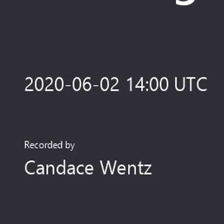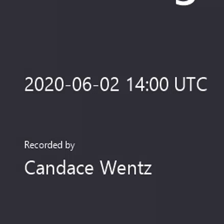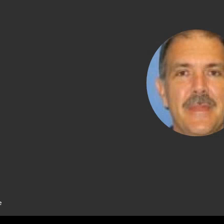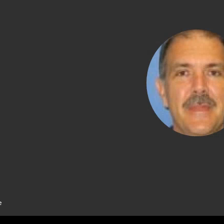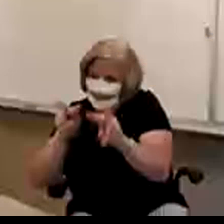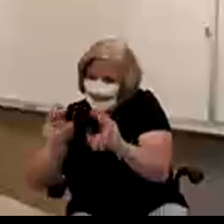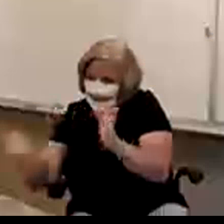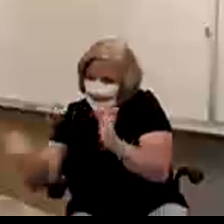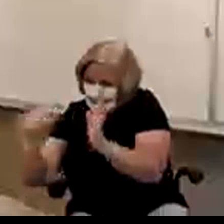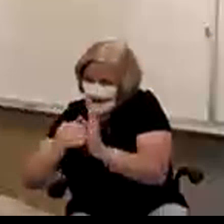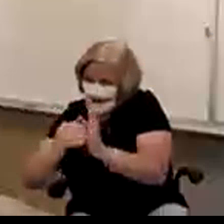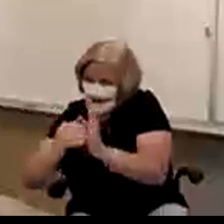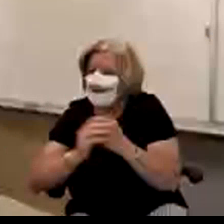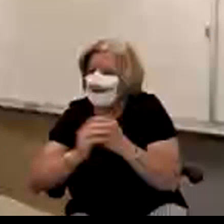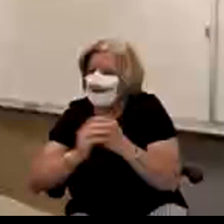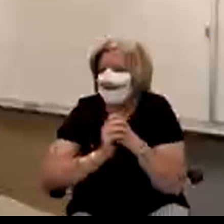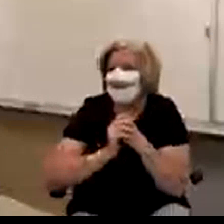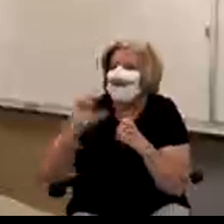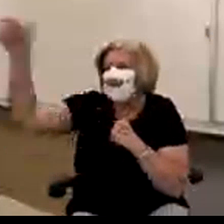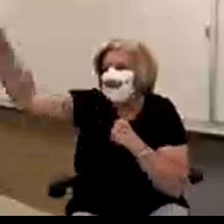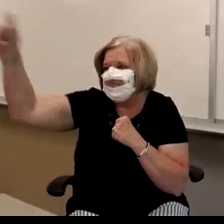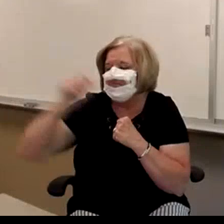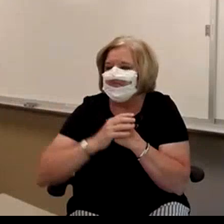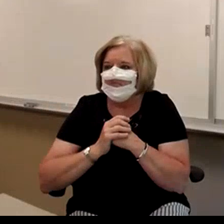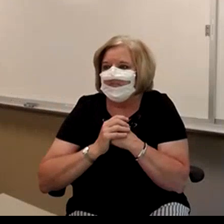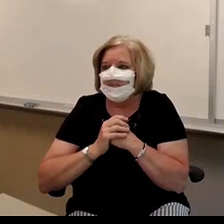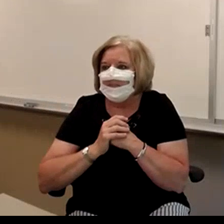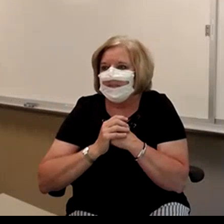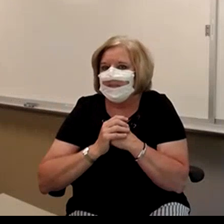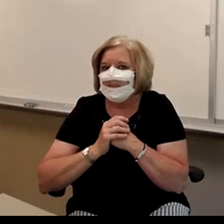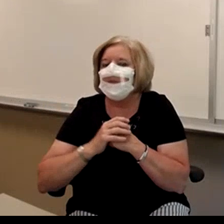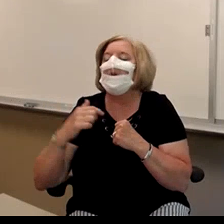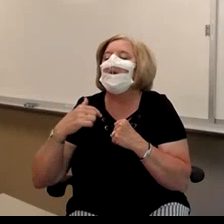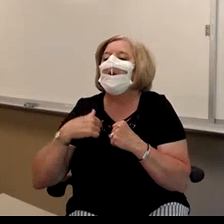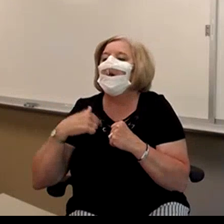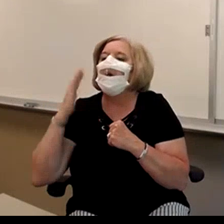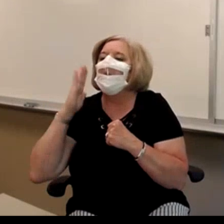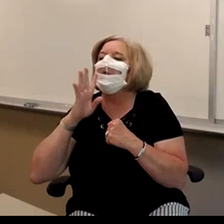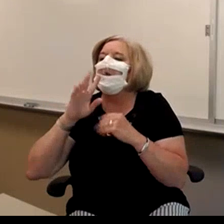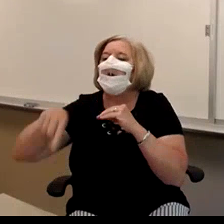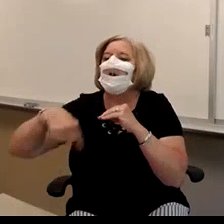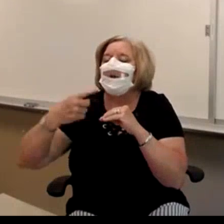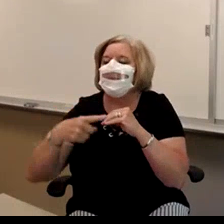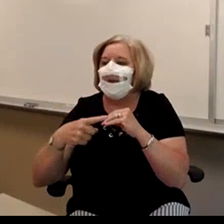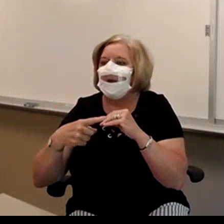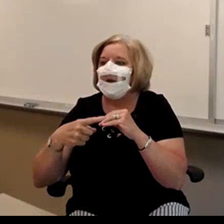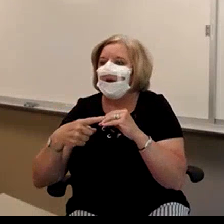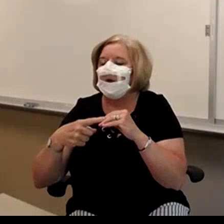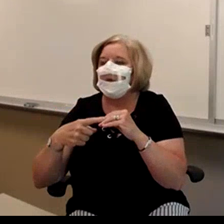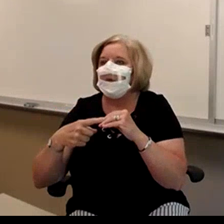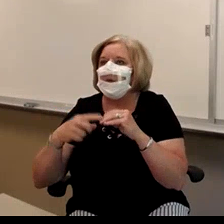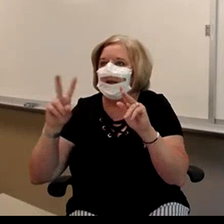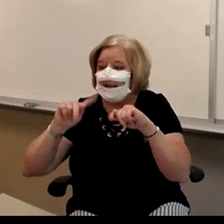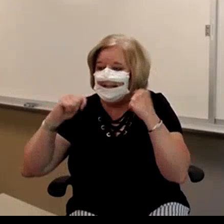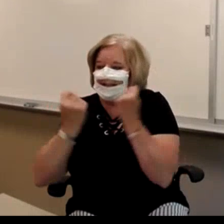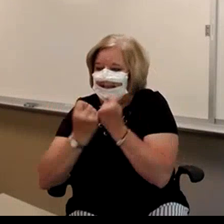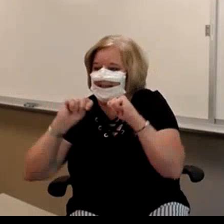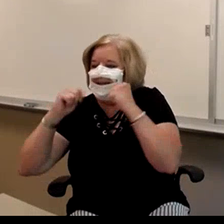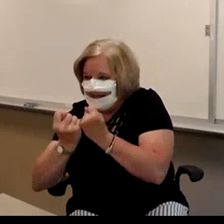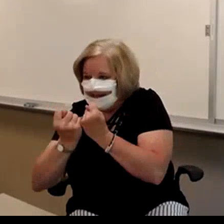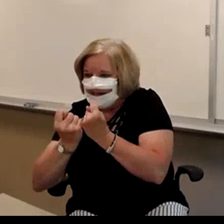to watch it later. So I'm going to talk all about teams and what we're